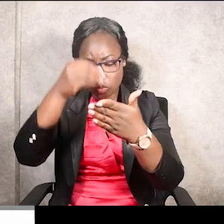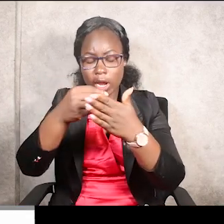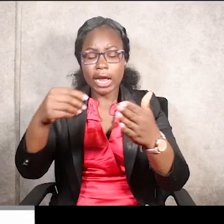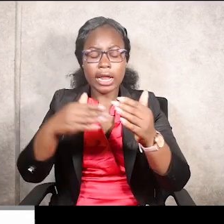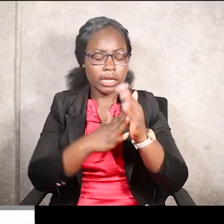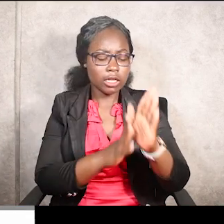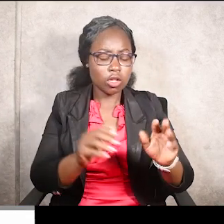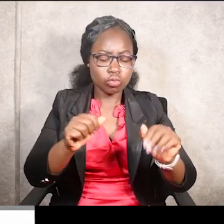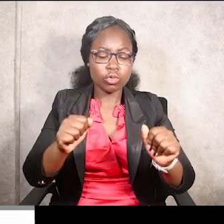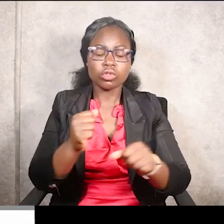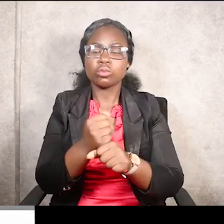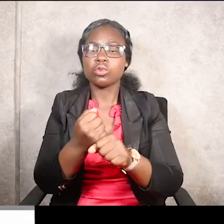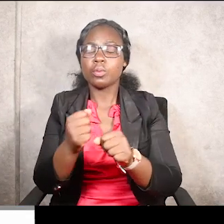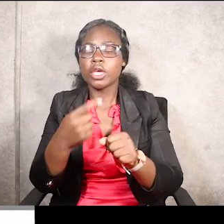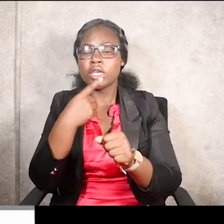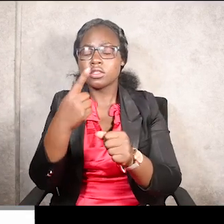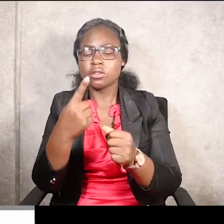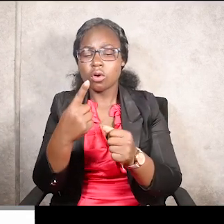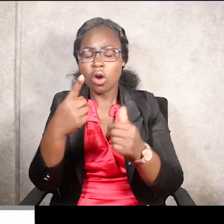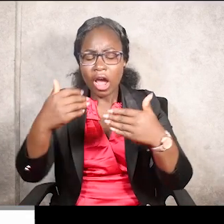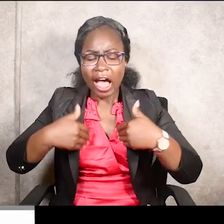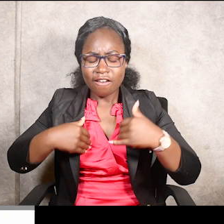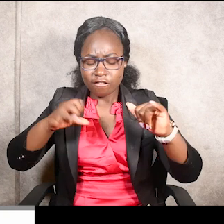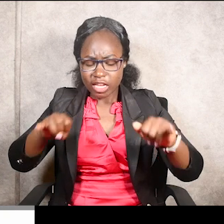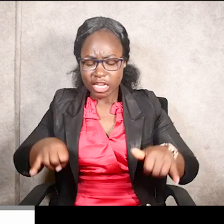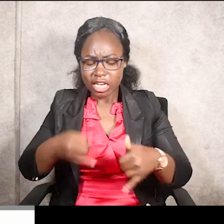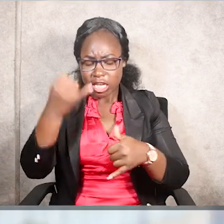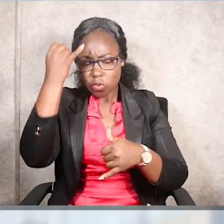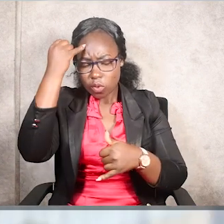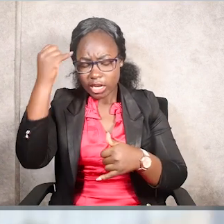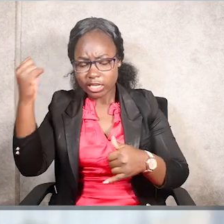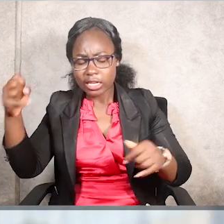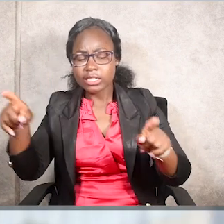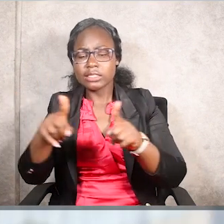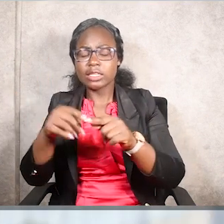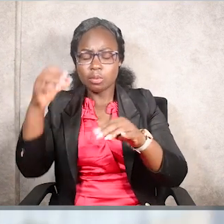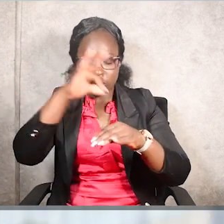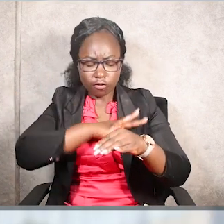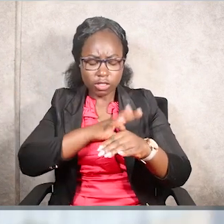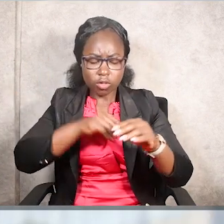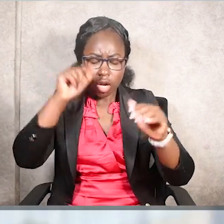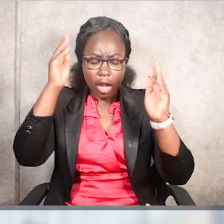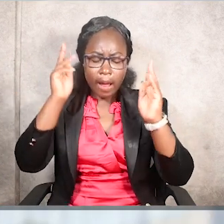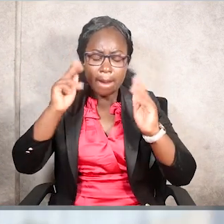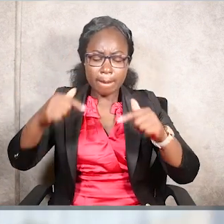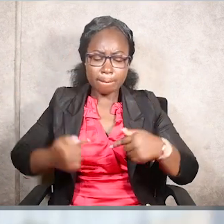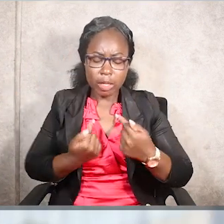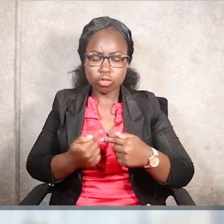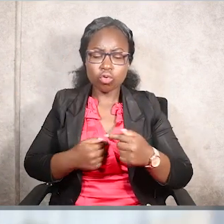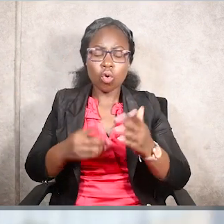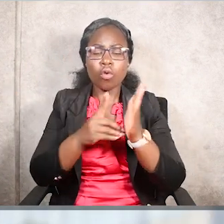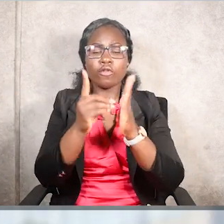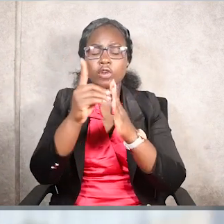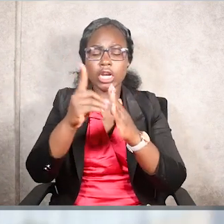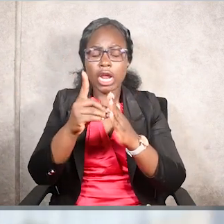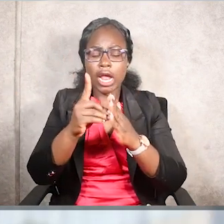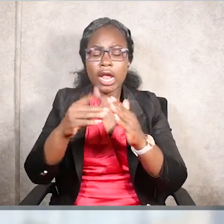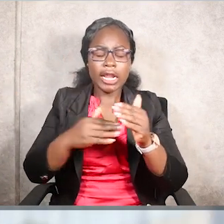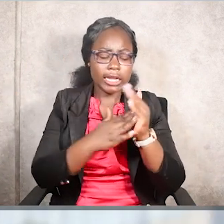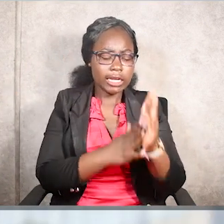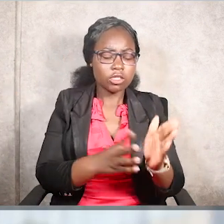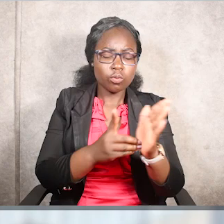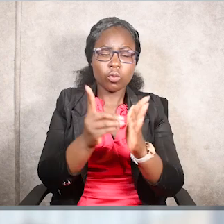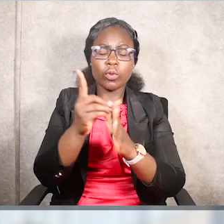be made. So seeking new ideas, seeking feedback, investing in personal development, leadership development is